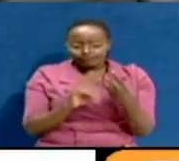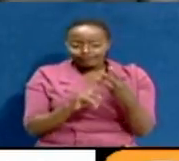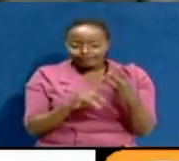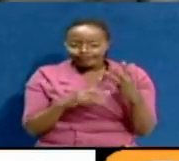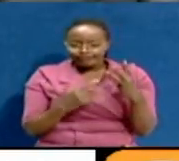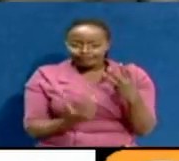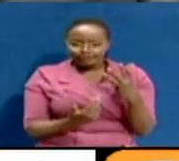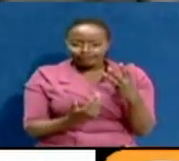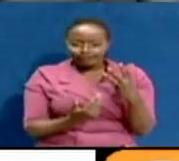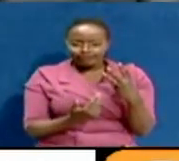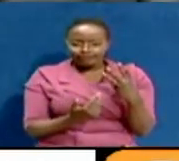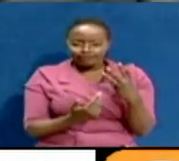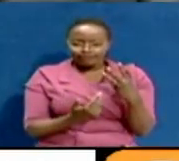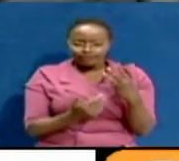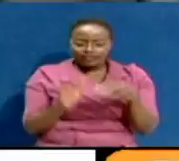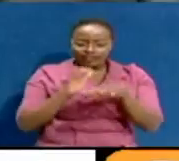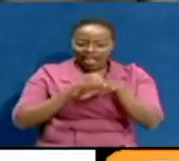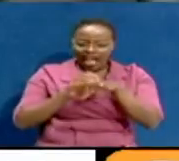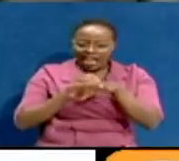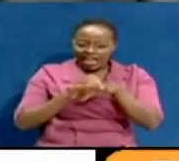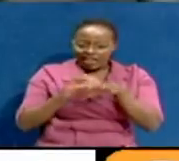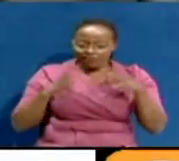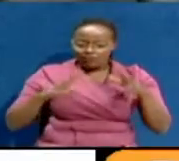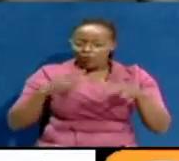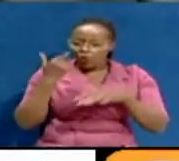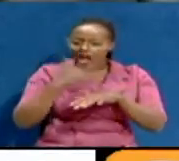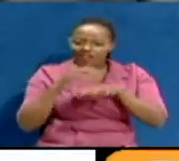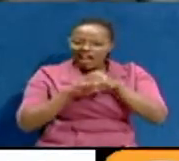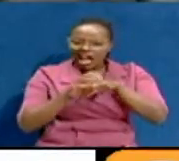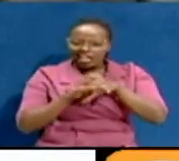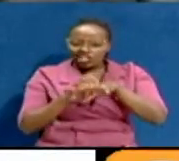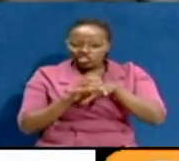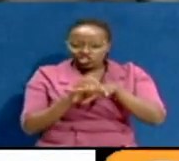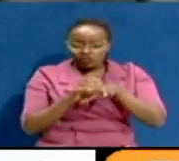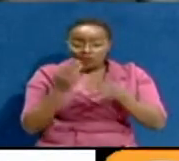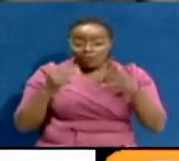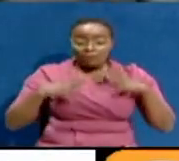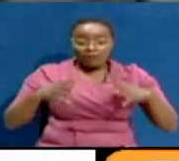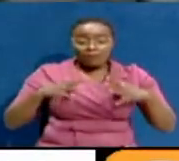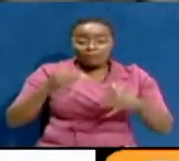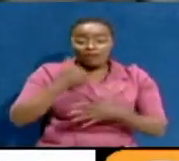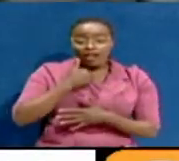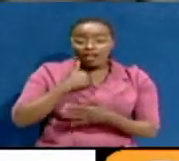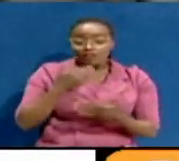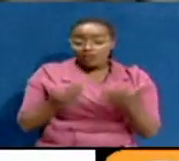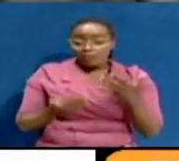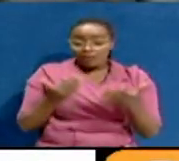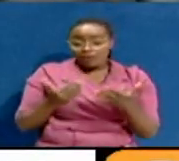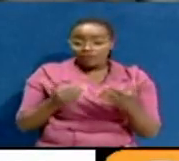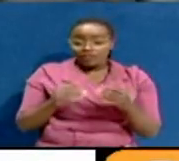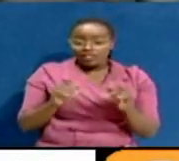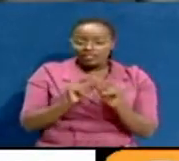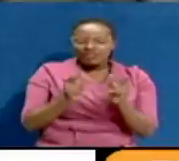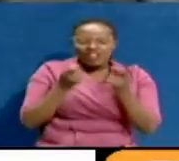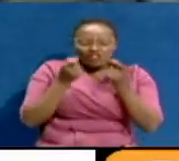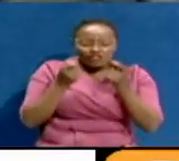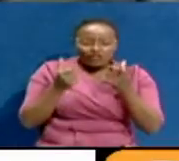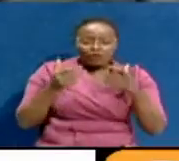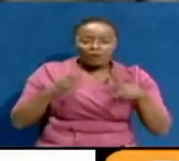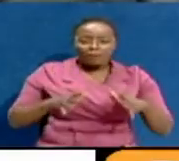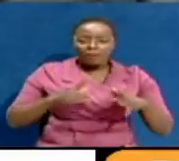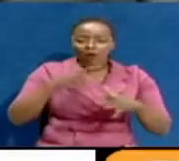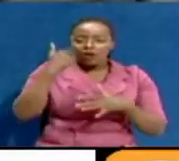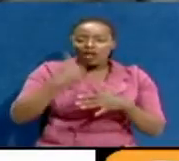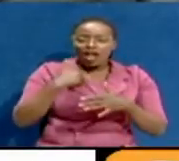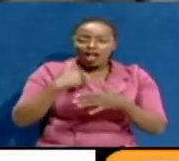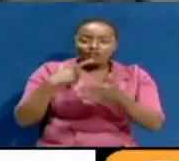the allergies, there are people who perhaps have got and this is a very small number, of people